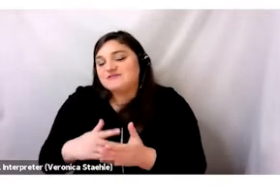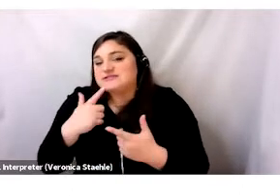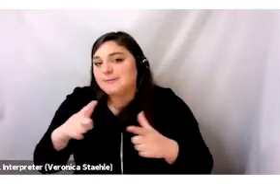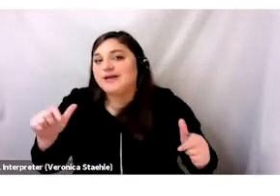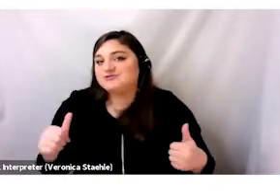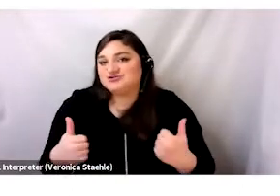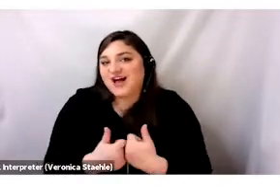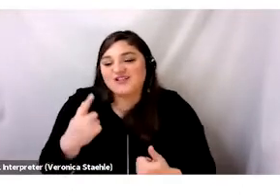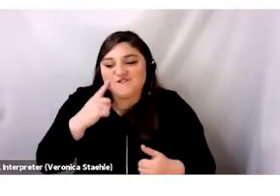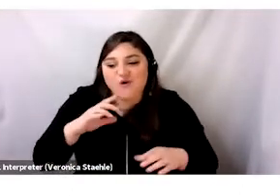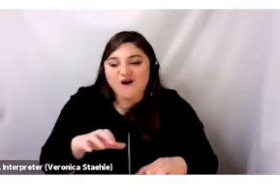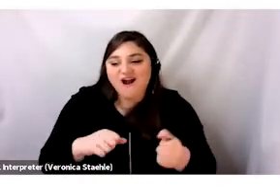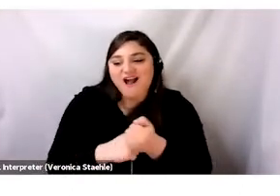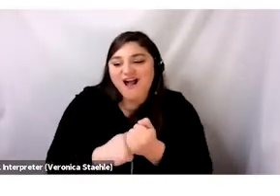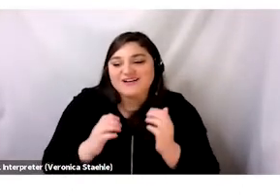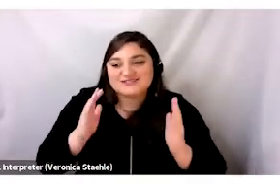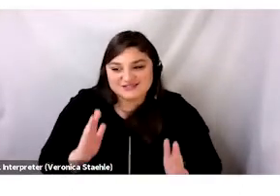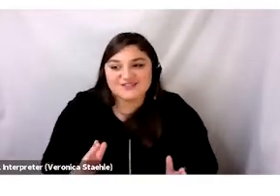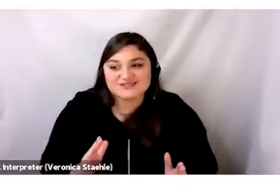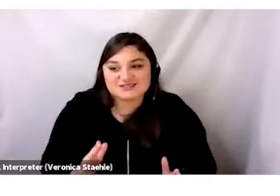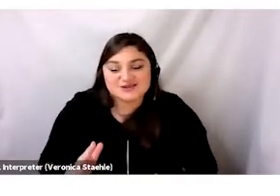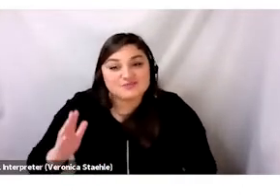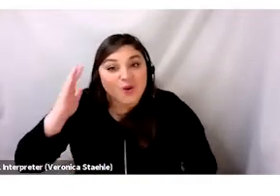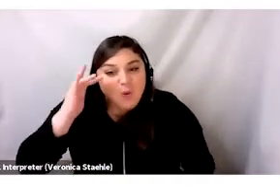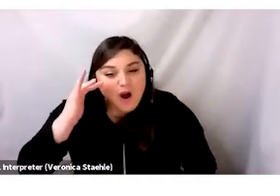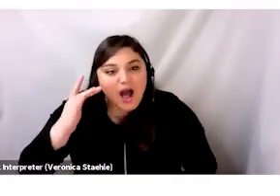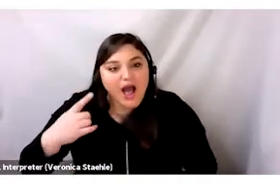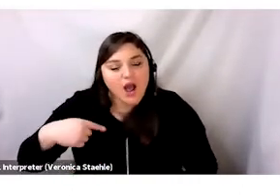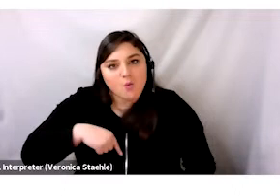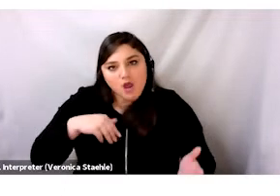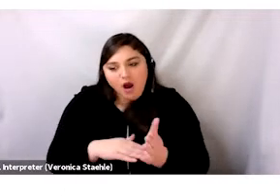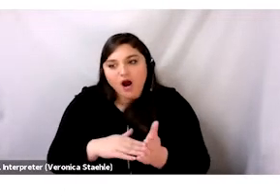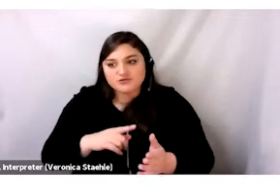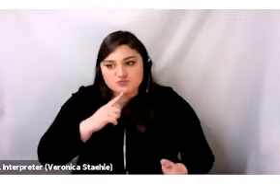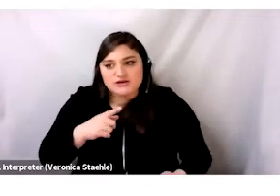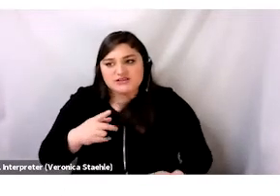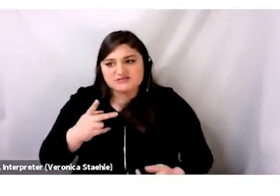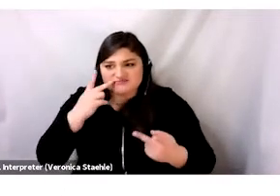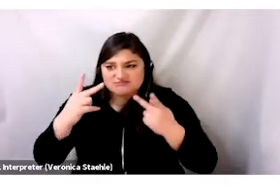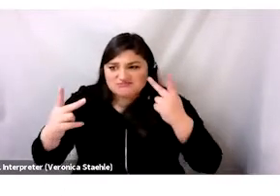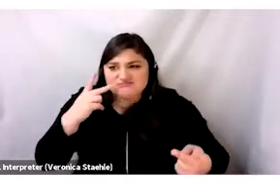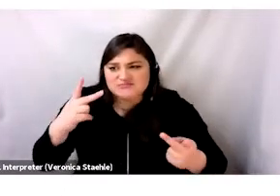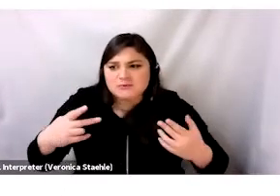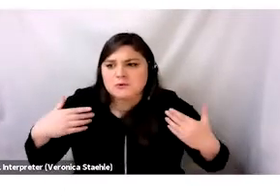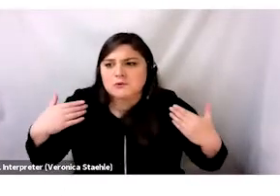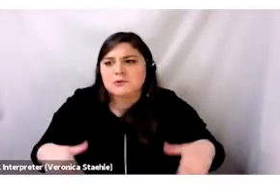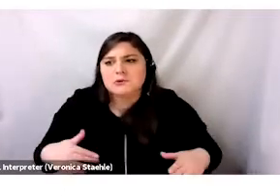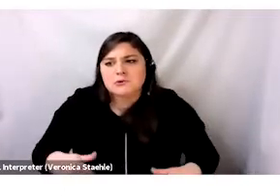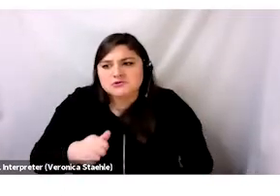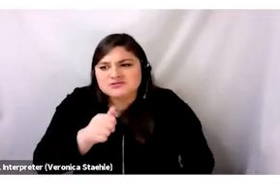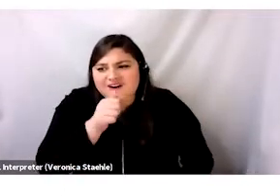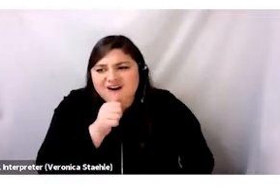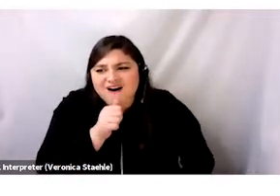what really is a bottomless well of suffering in the world, and the incessant assaults